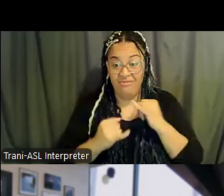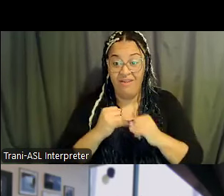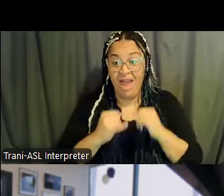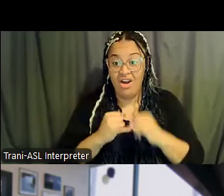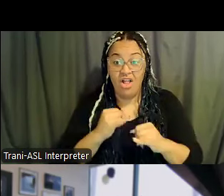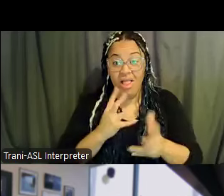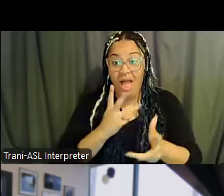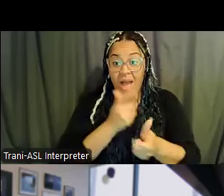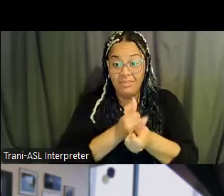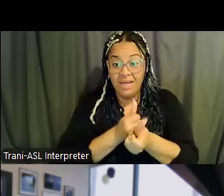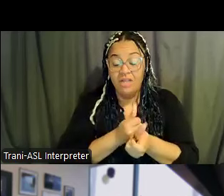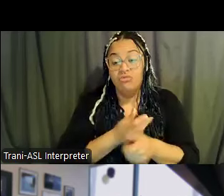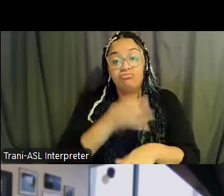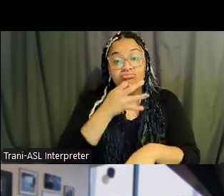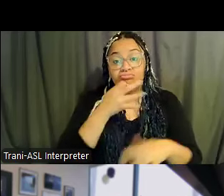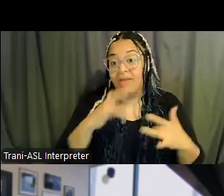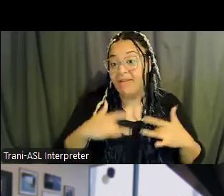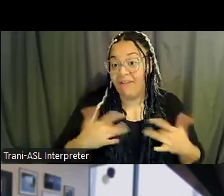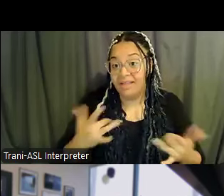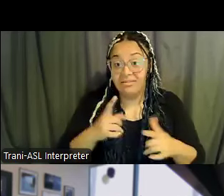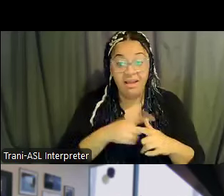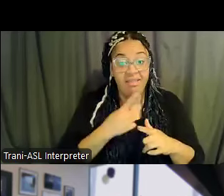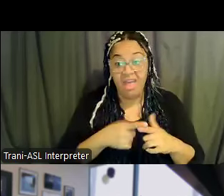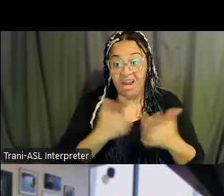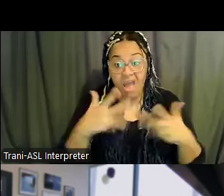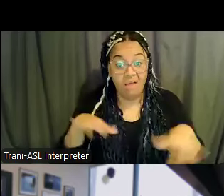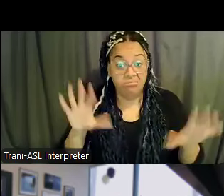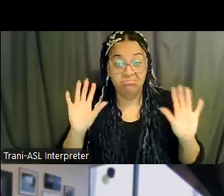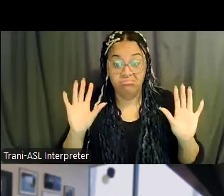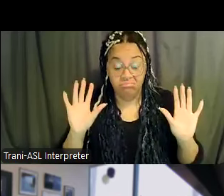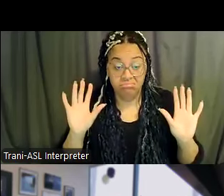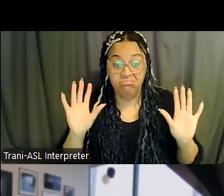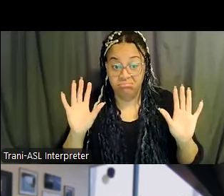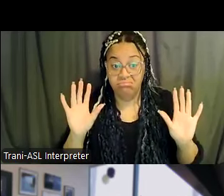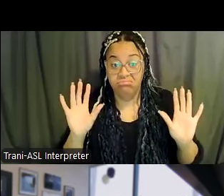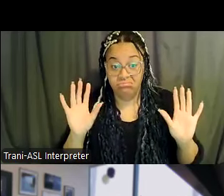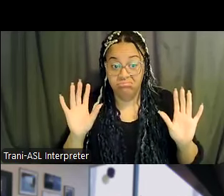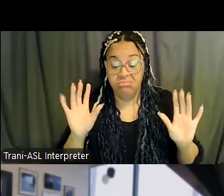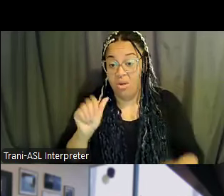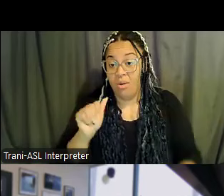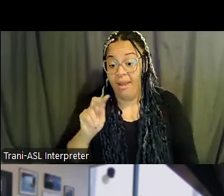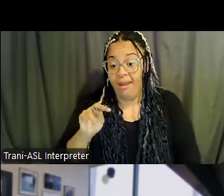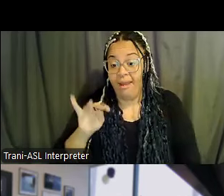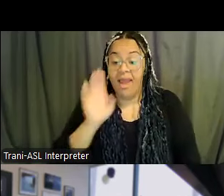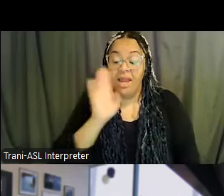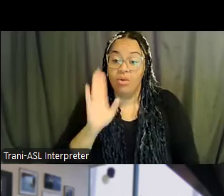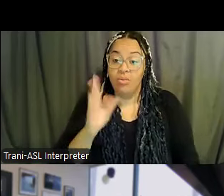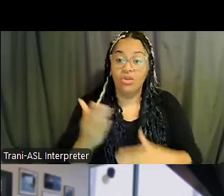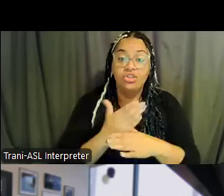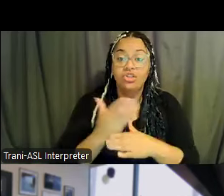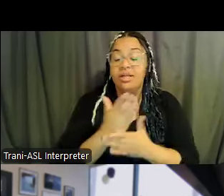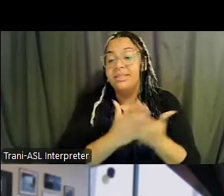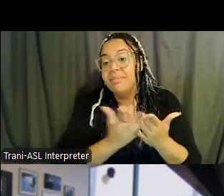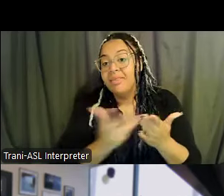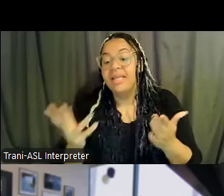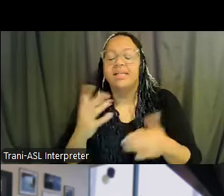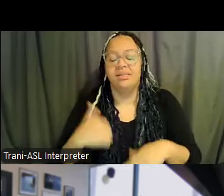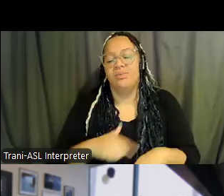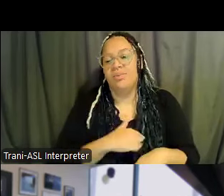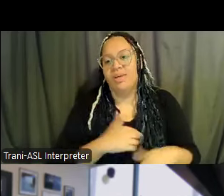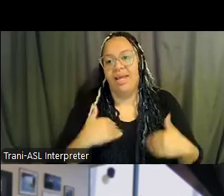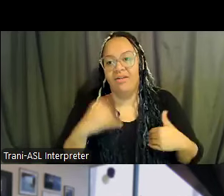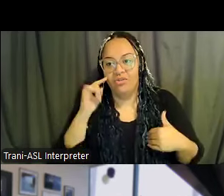on some upcoming events, and we will close out. So Annie is going to share some things that we have for you.